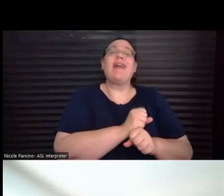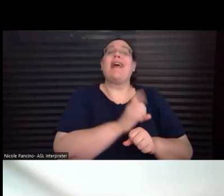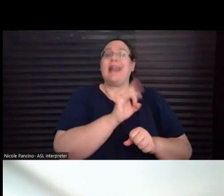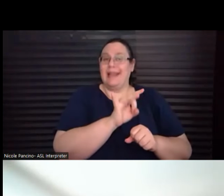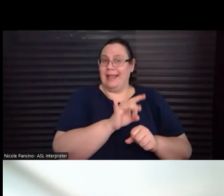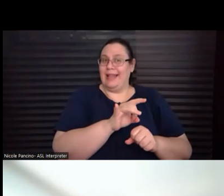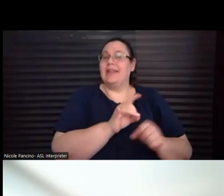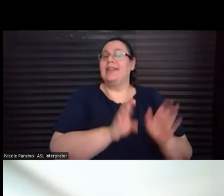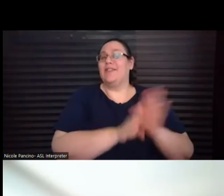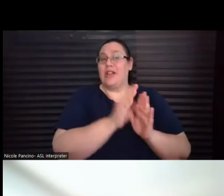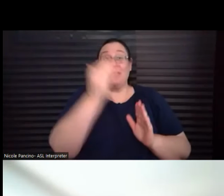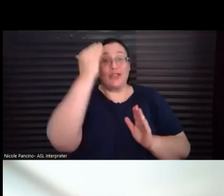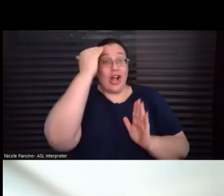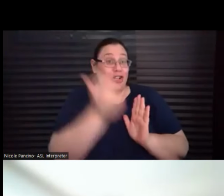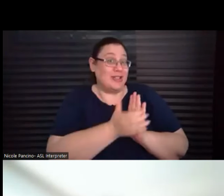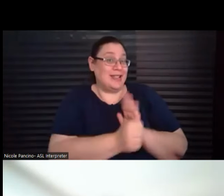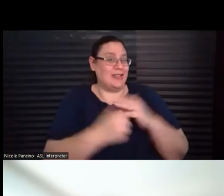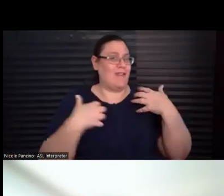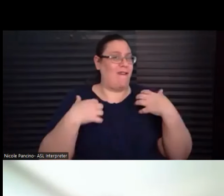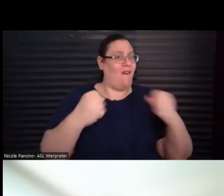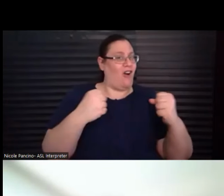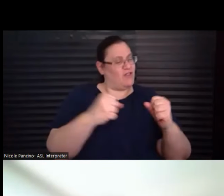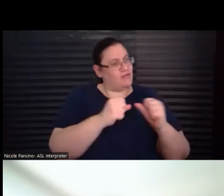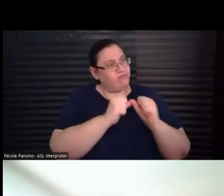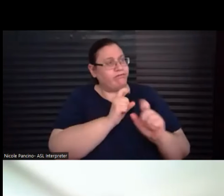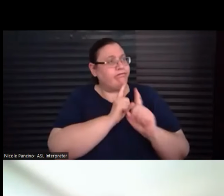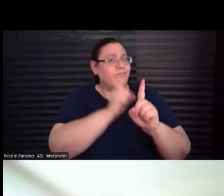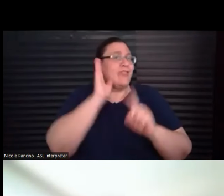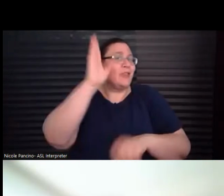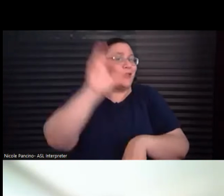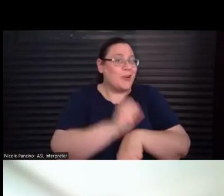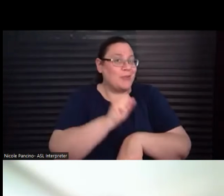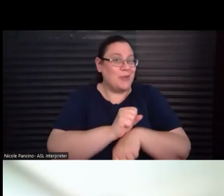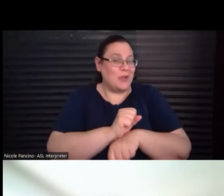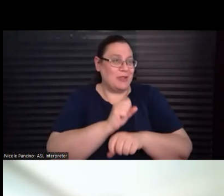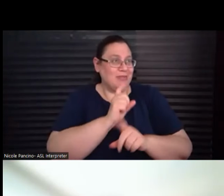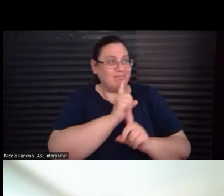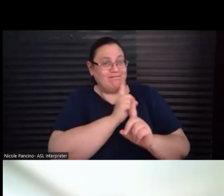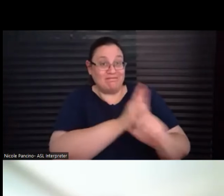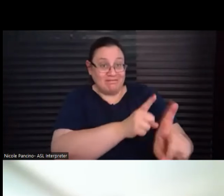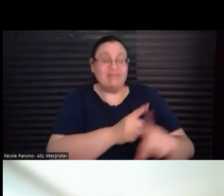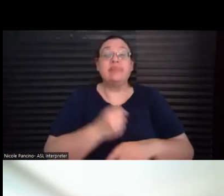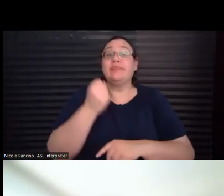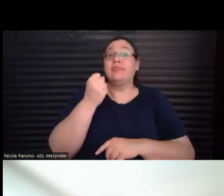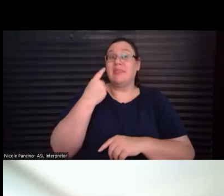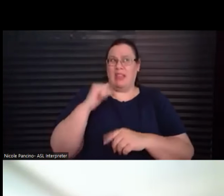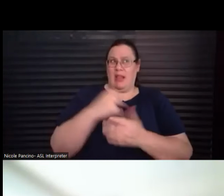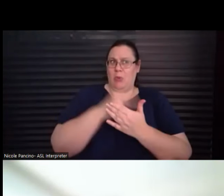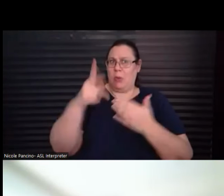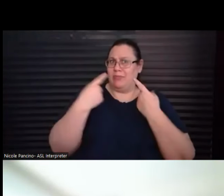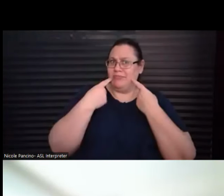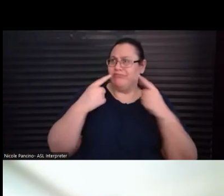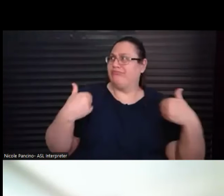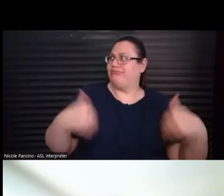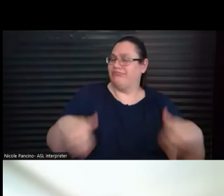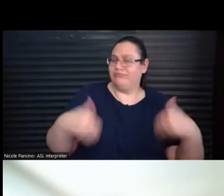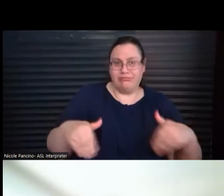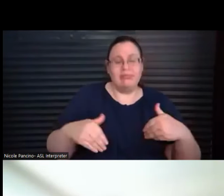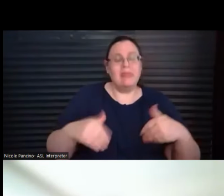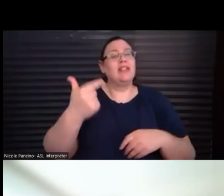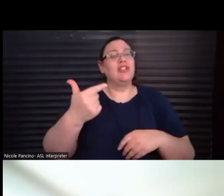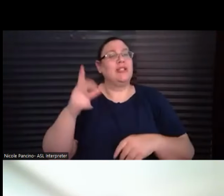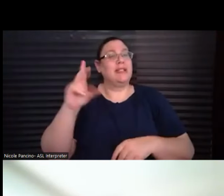and skills and confidence to pursue their future employment endeavors. Due to the success of this program, the Guided Group Discovery